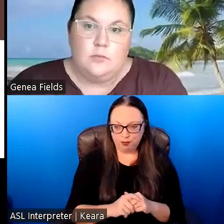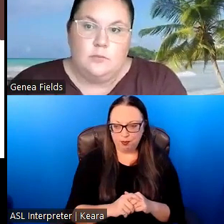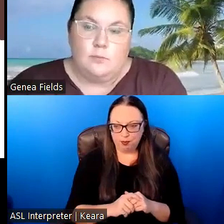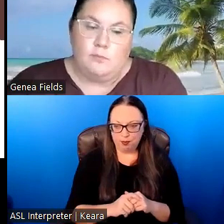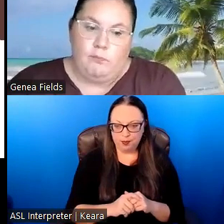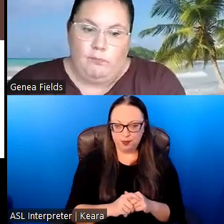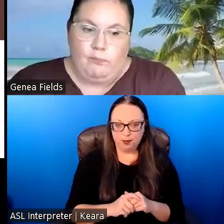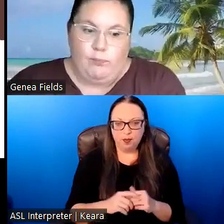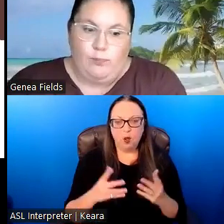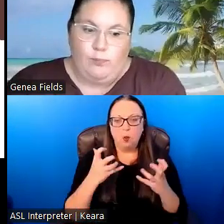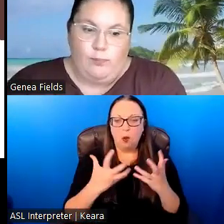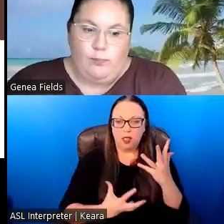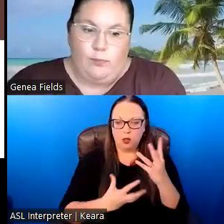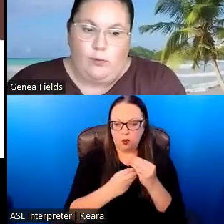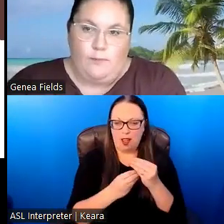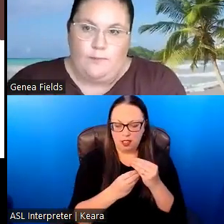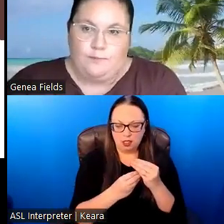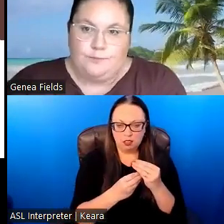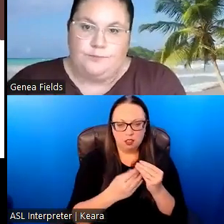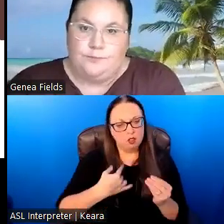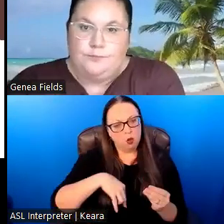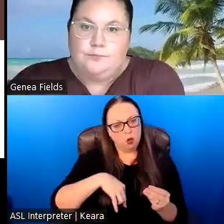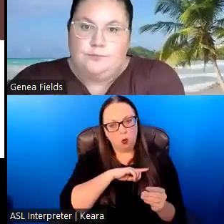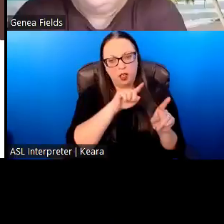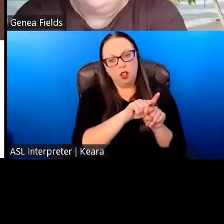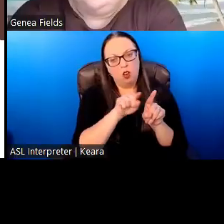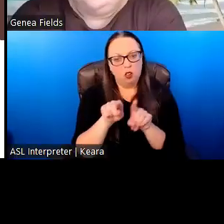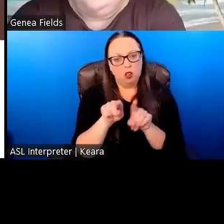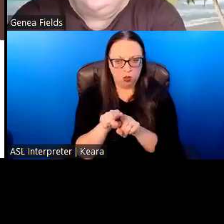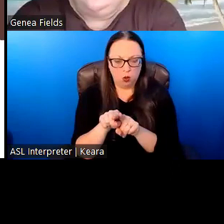I want to jump in here because we also